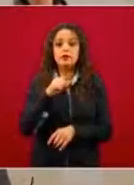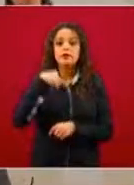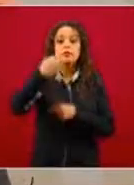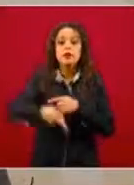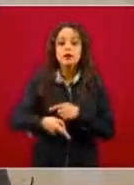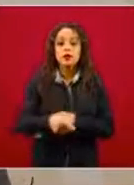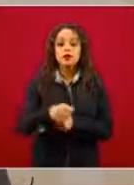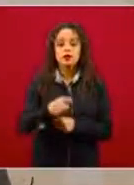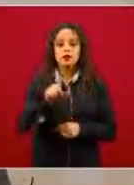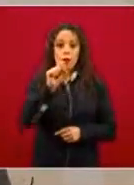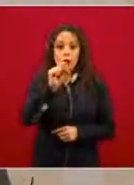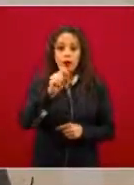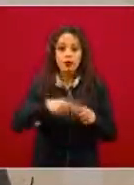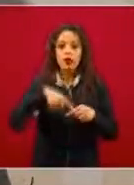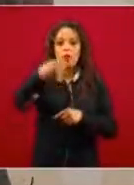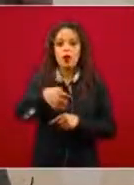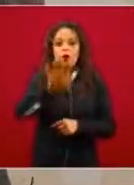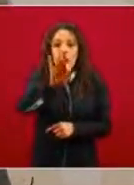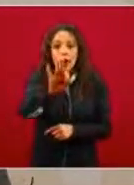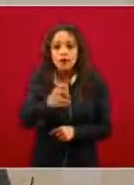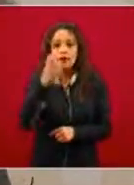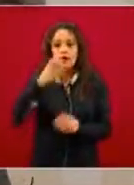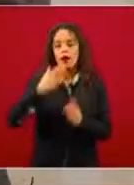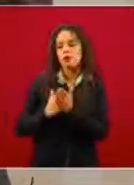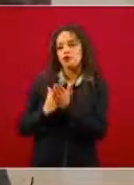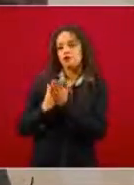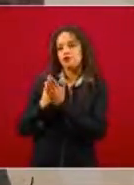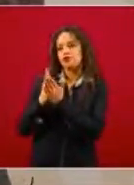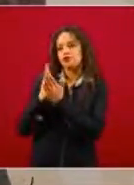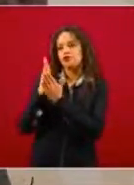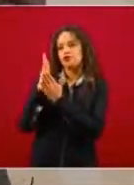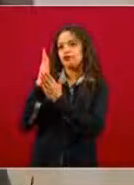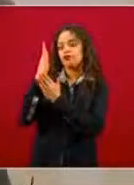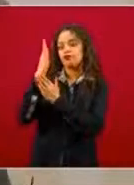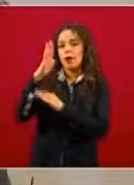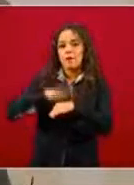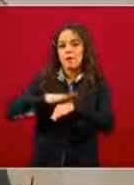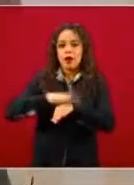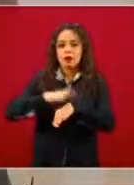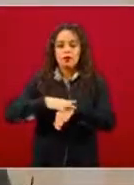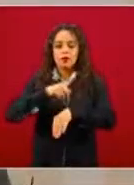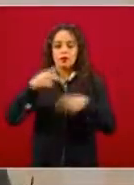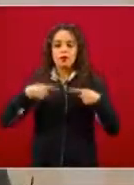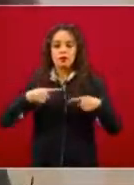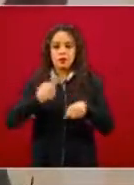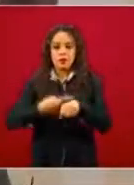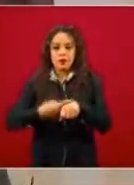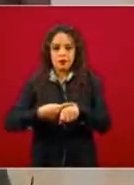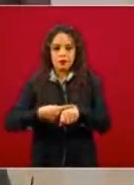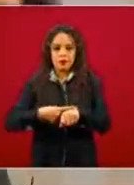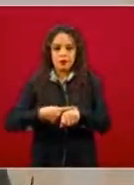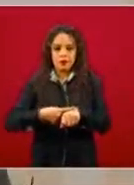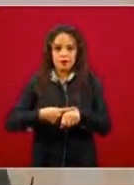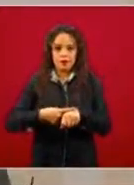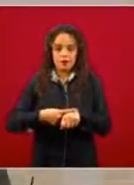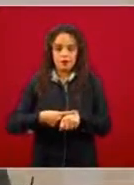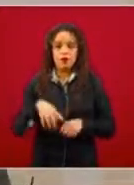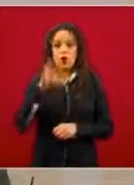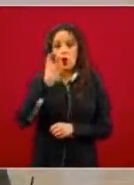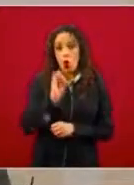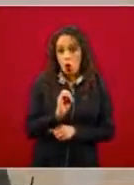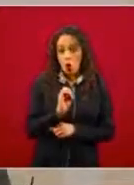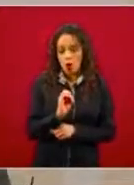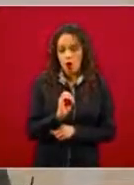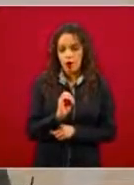tomorrow 15 and the day after tomorrow 20 and then 40, we have an increasing trend. The numbers are going